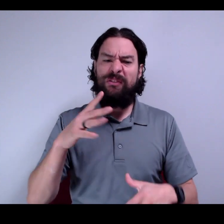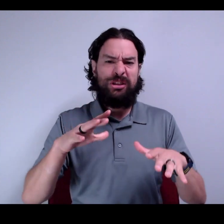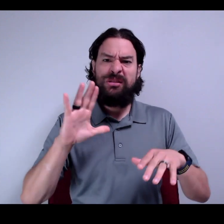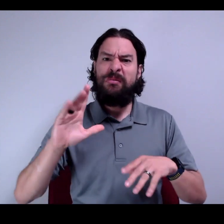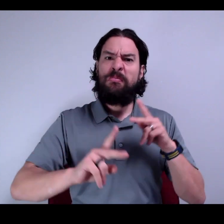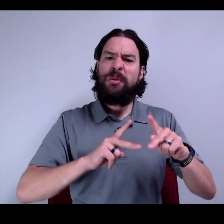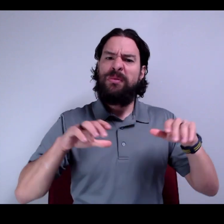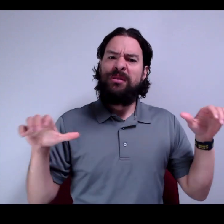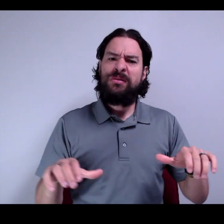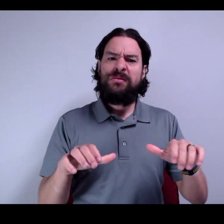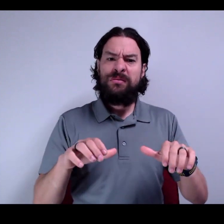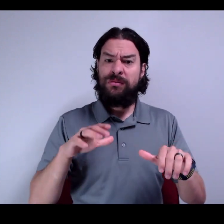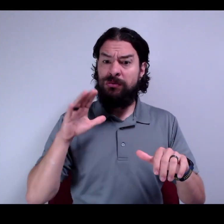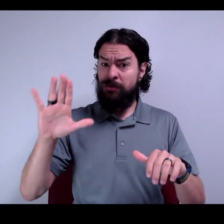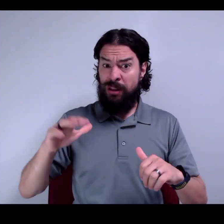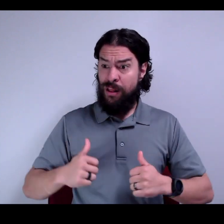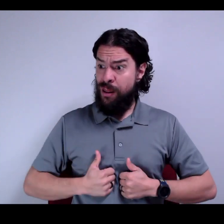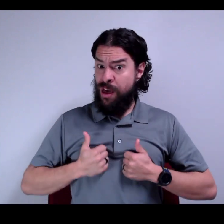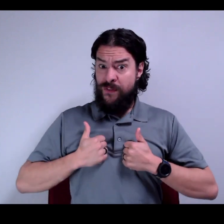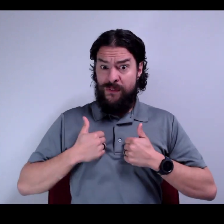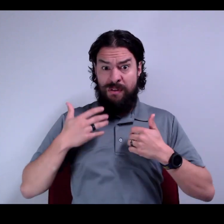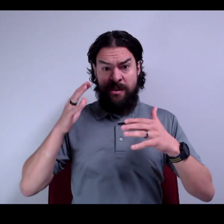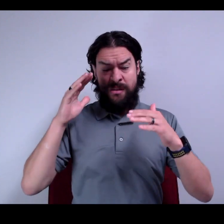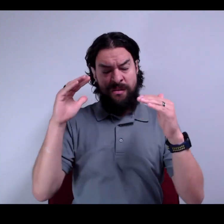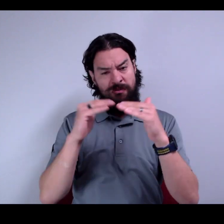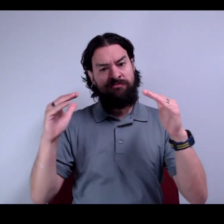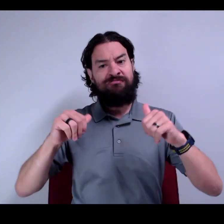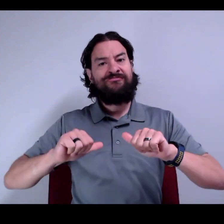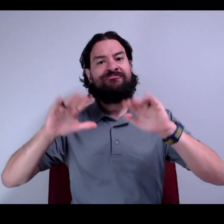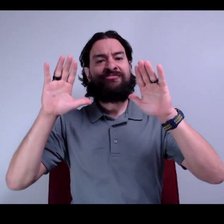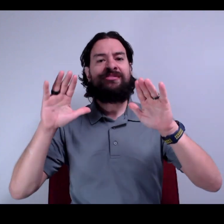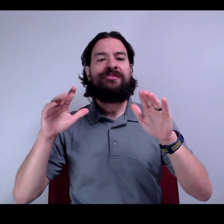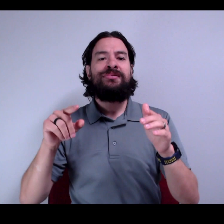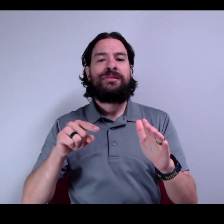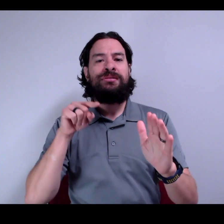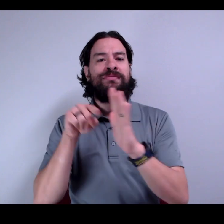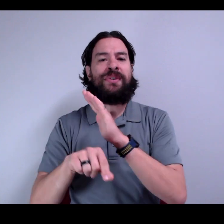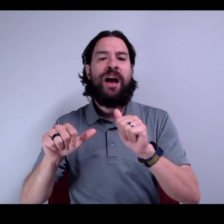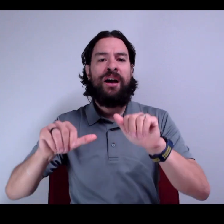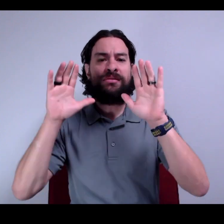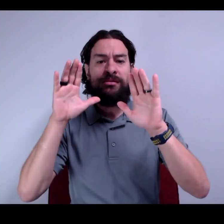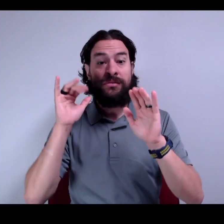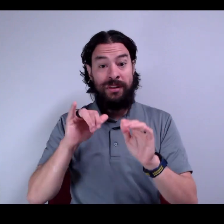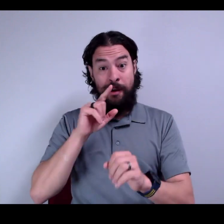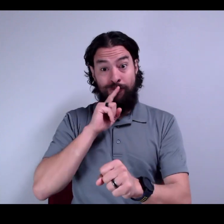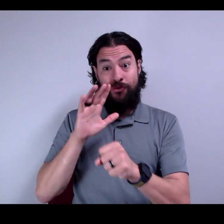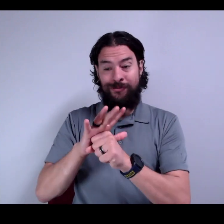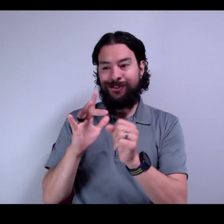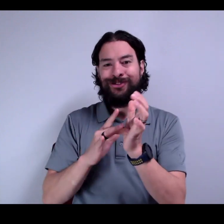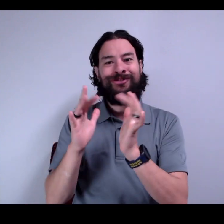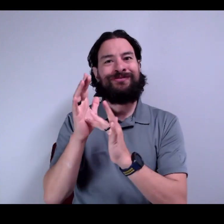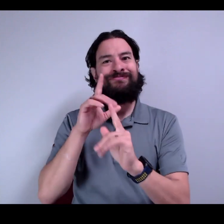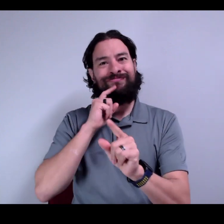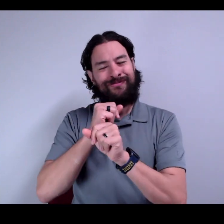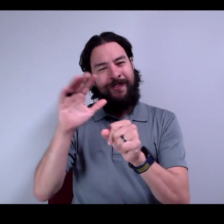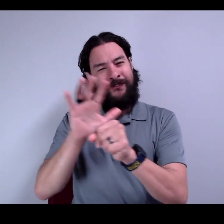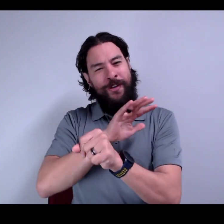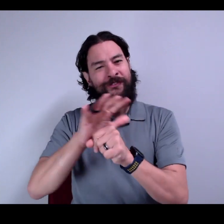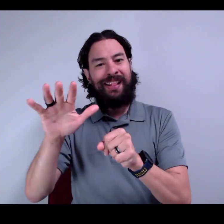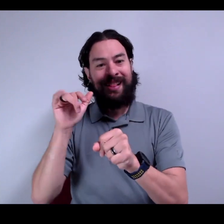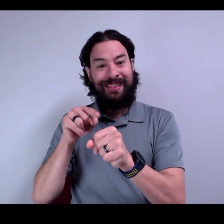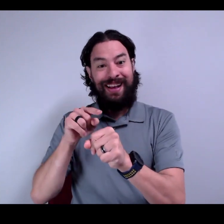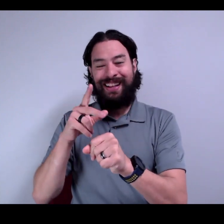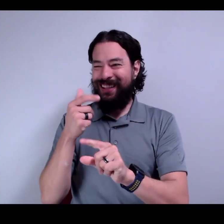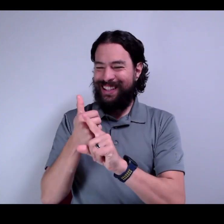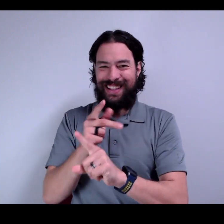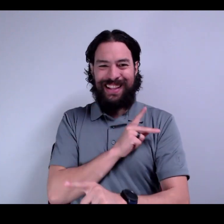his own people. And his life would be offered as a sacrifice. And this is the promise Jesus believed he was fulfilling. He's